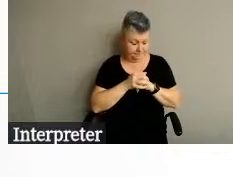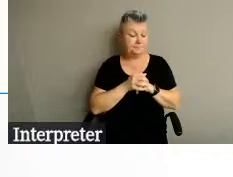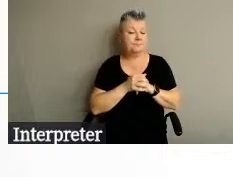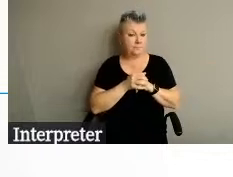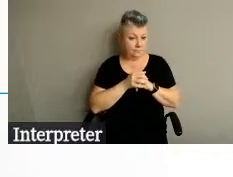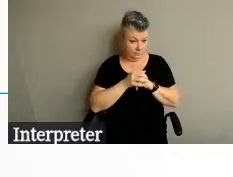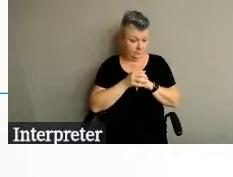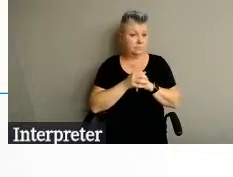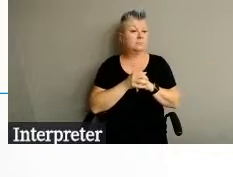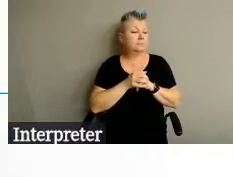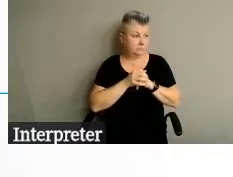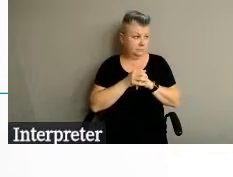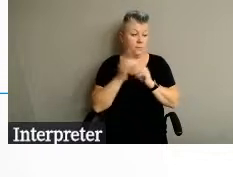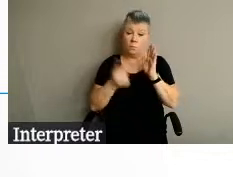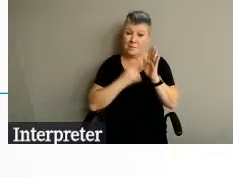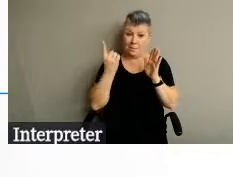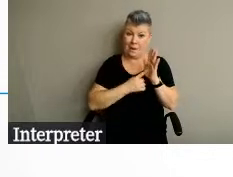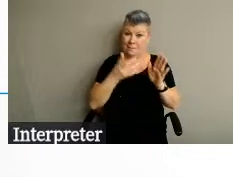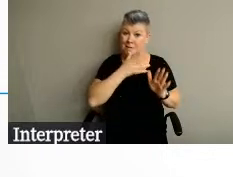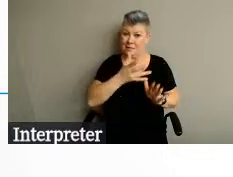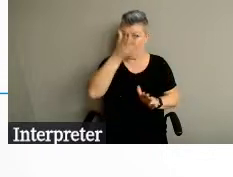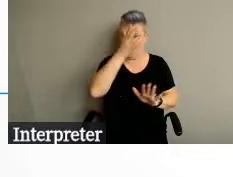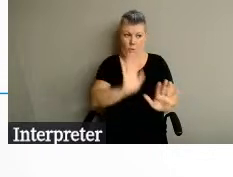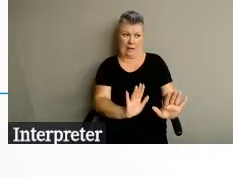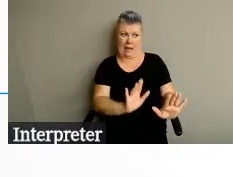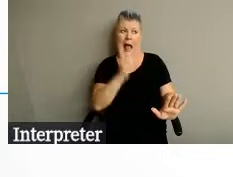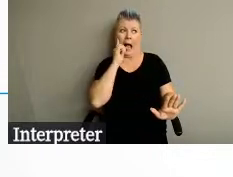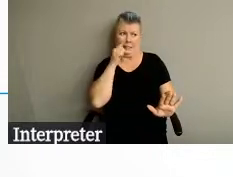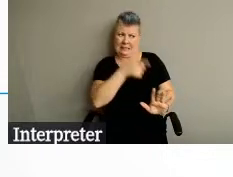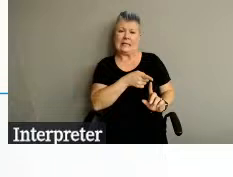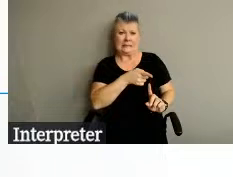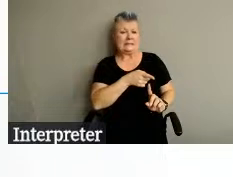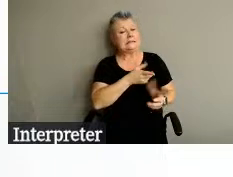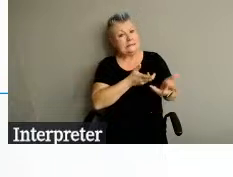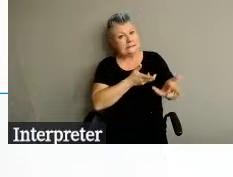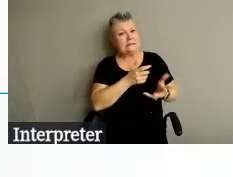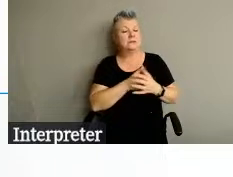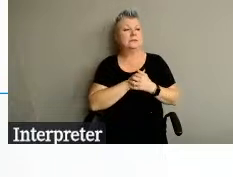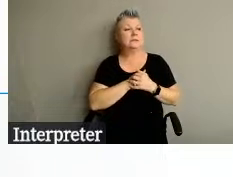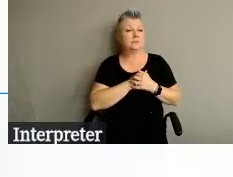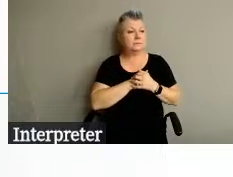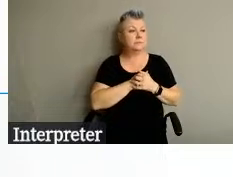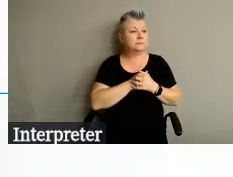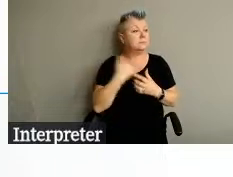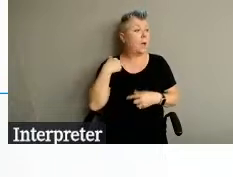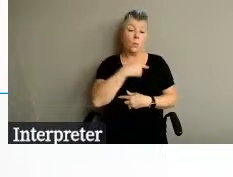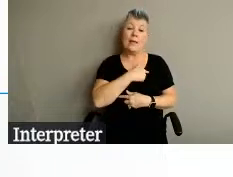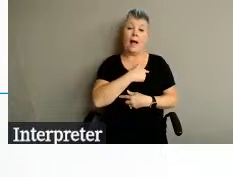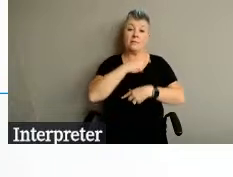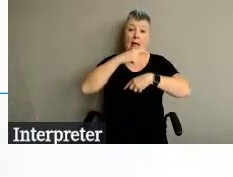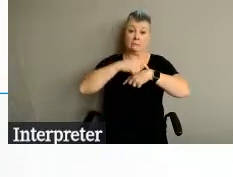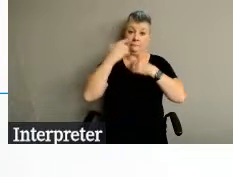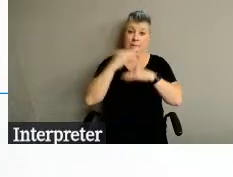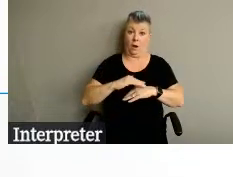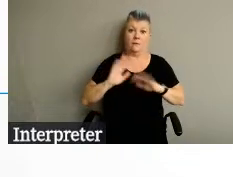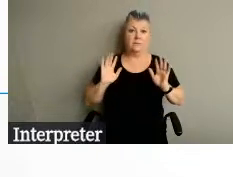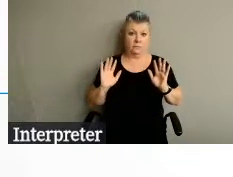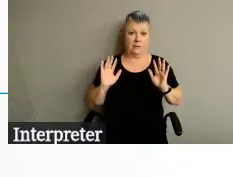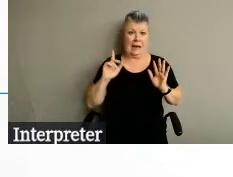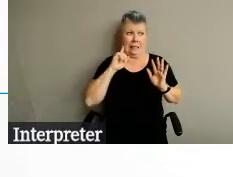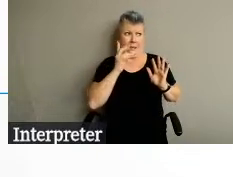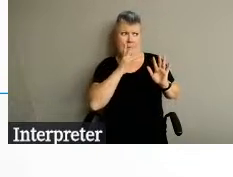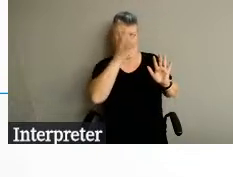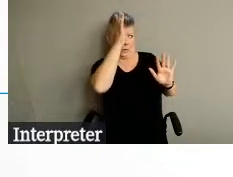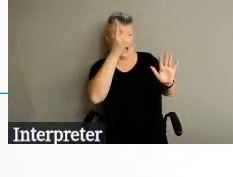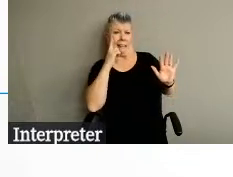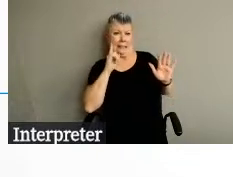even biological. sometimes it's the parent going, I think he had, and we have that cutoff, and some parents are like, I think